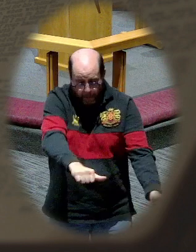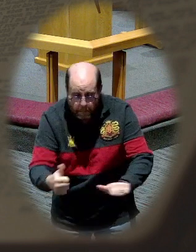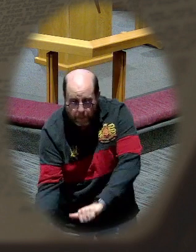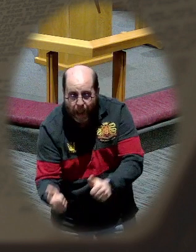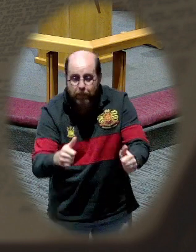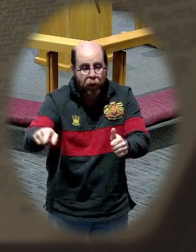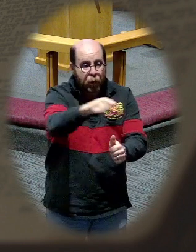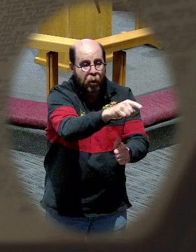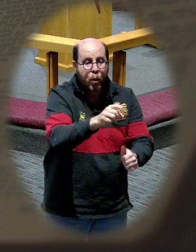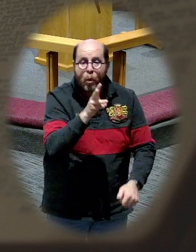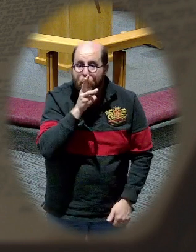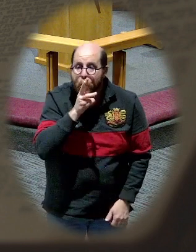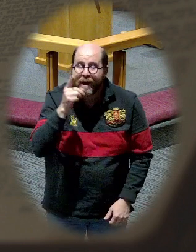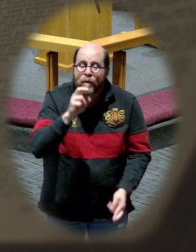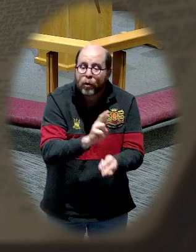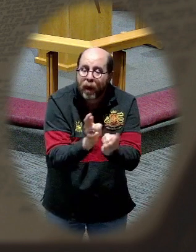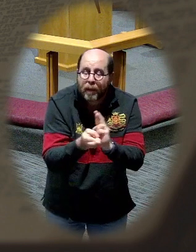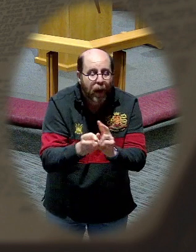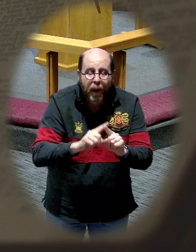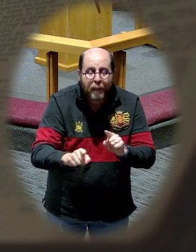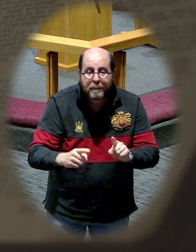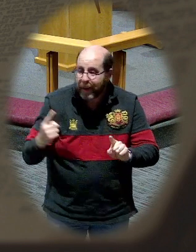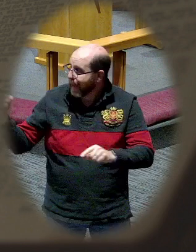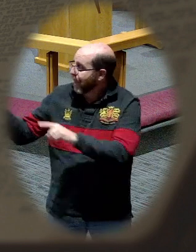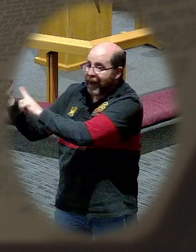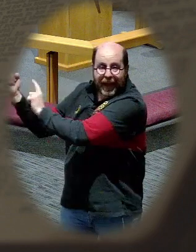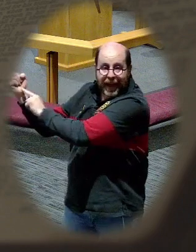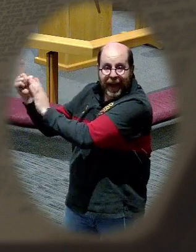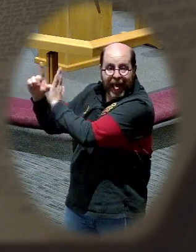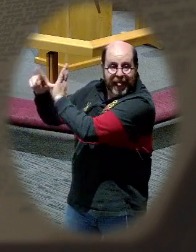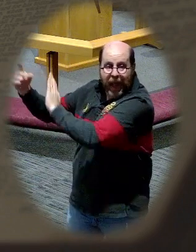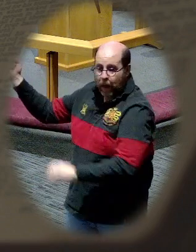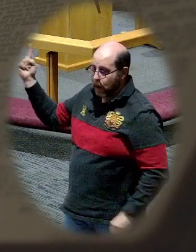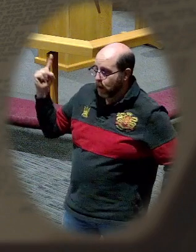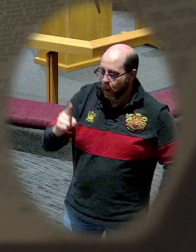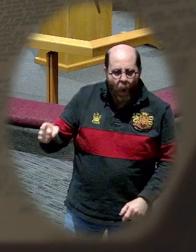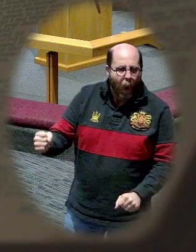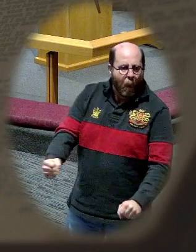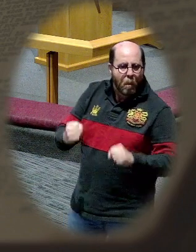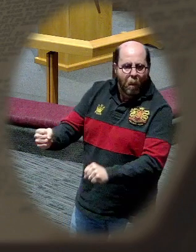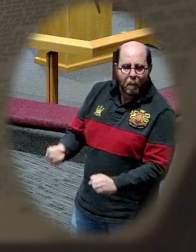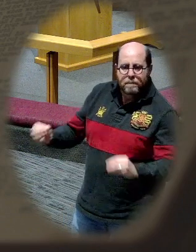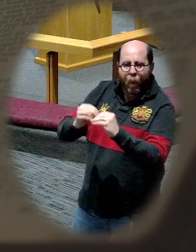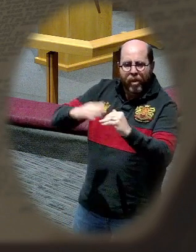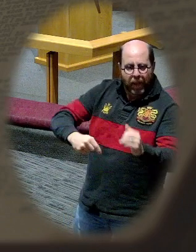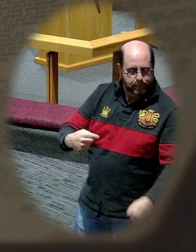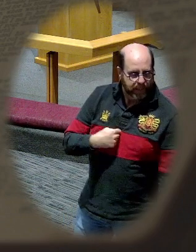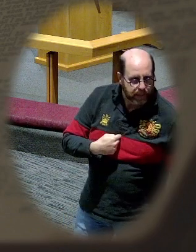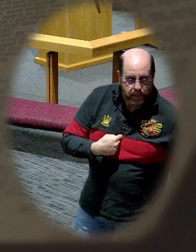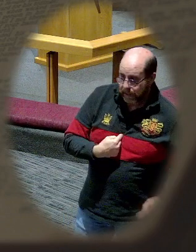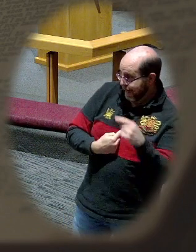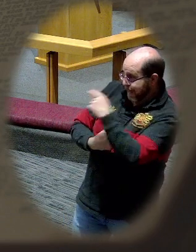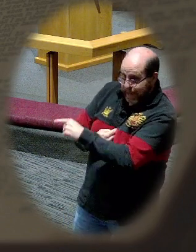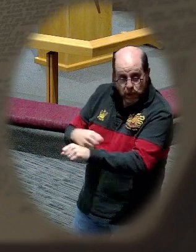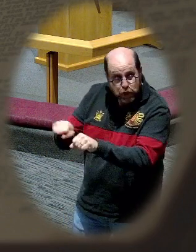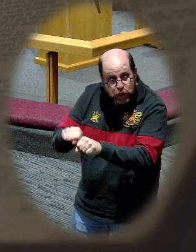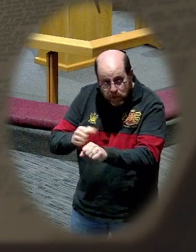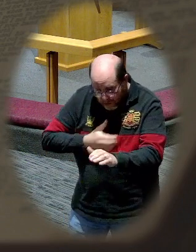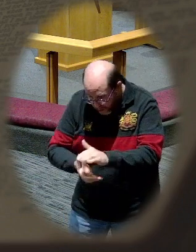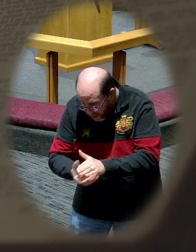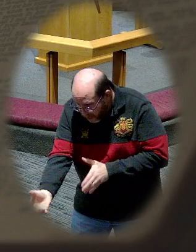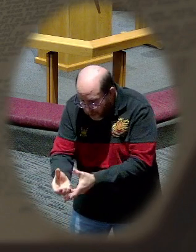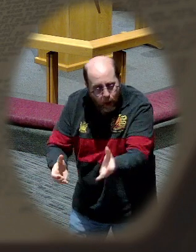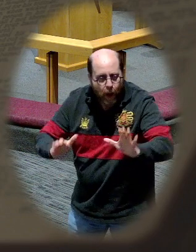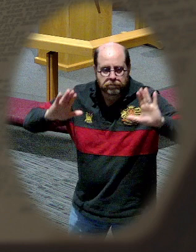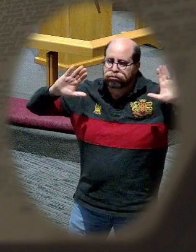with water for repentance, but he who is coming after me is mightier than I, whose sandals I am not worthy